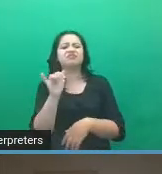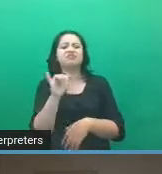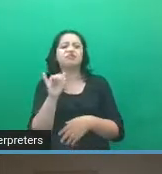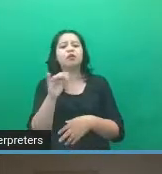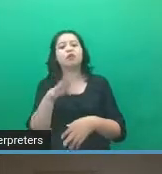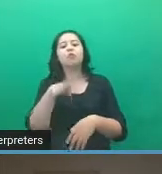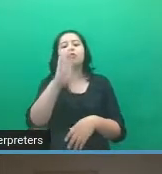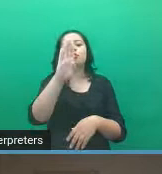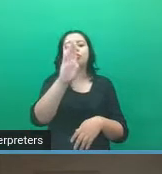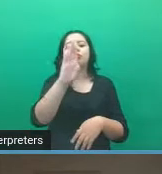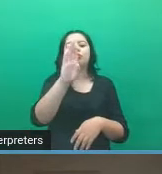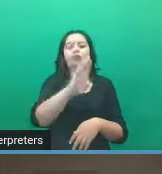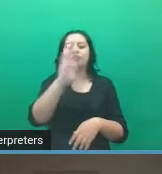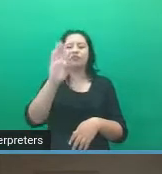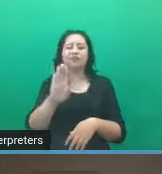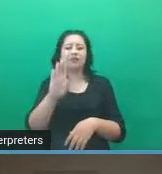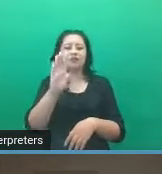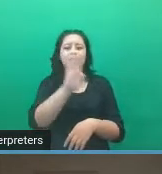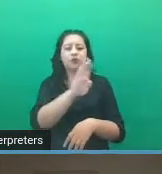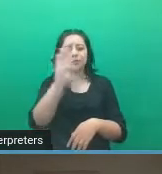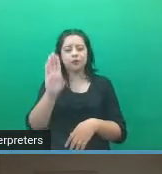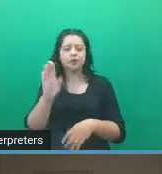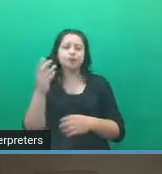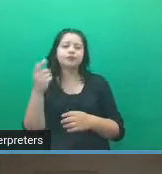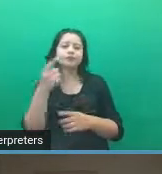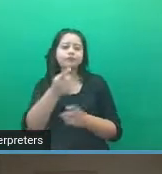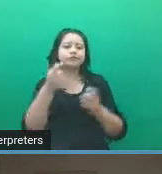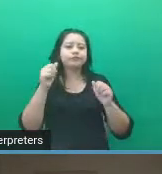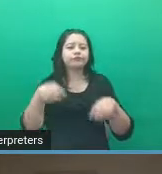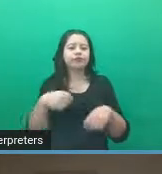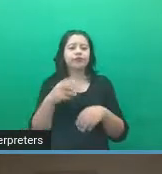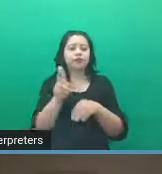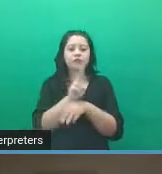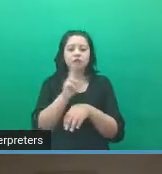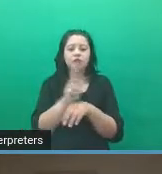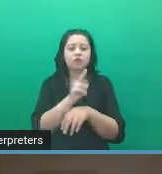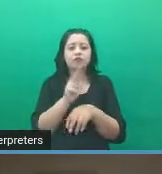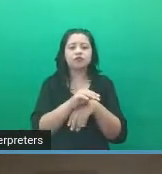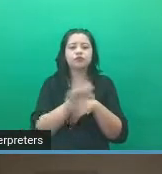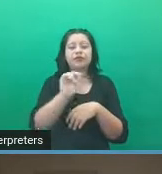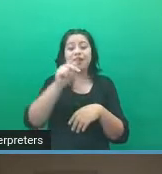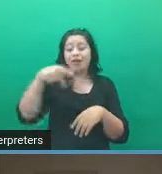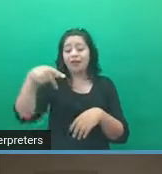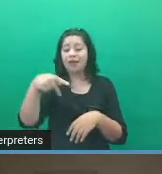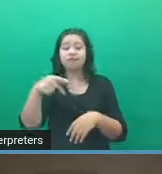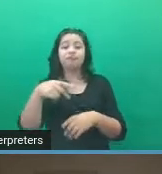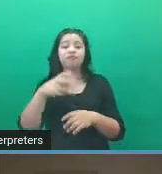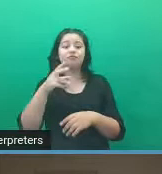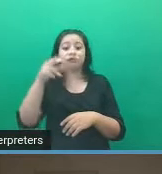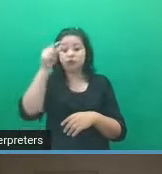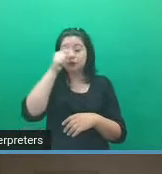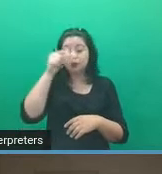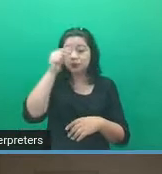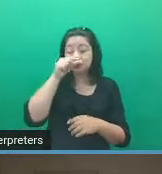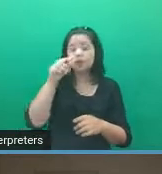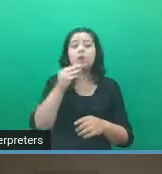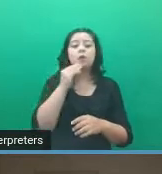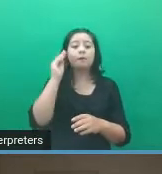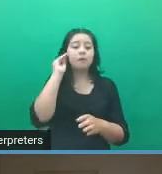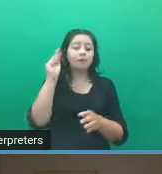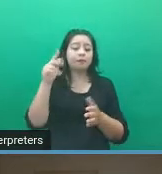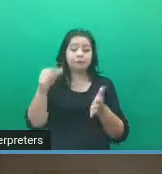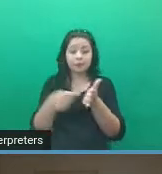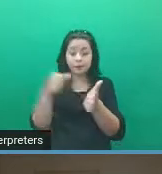if you will, available to anyone with a Google account. Jamboards can be found in the app tray on the Google homepage or by going to